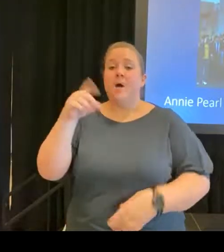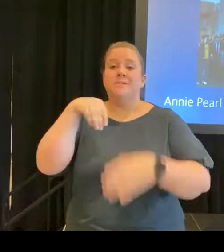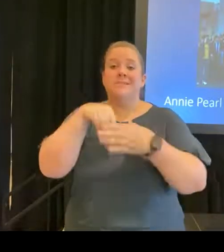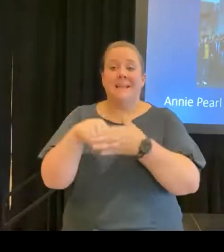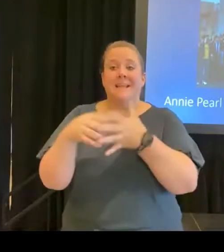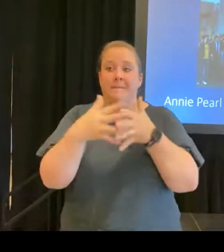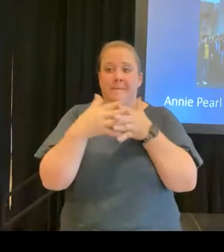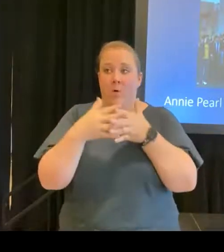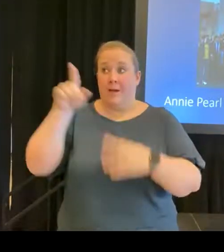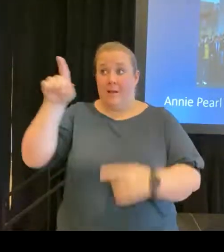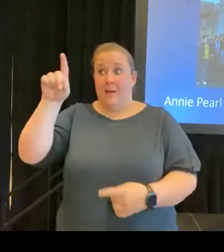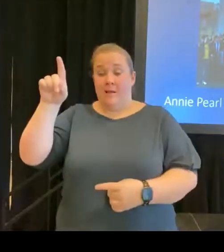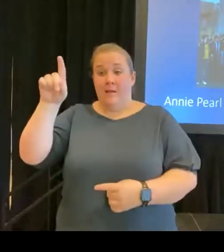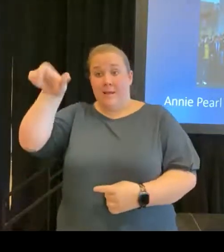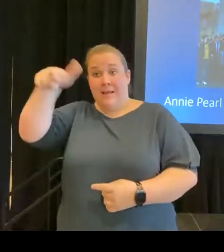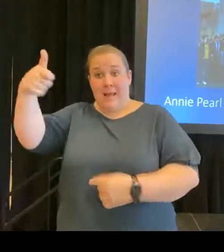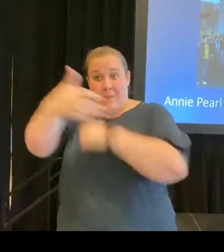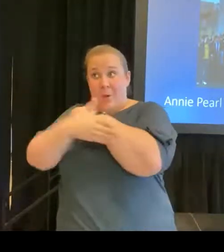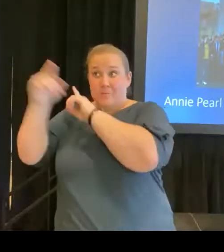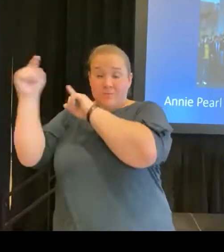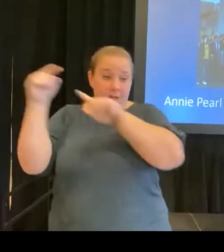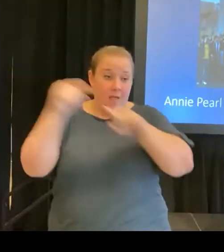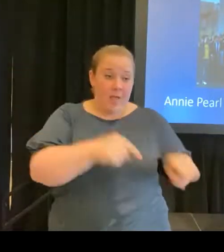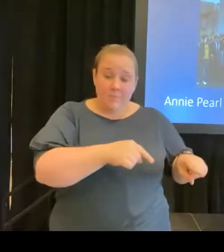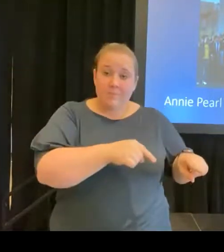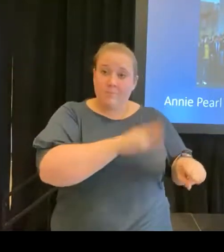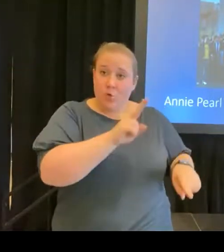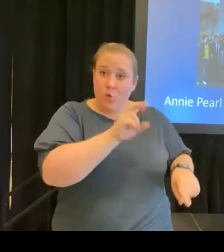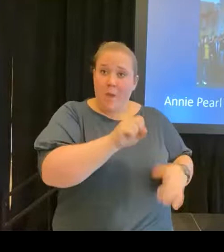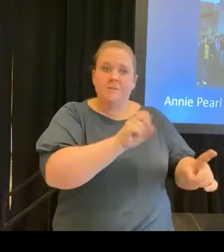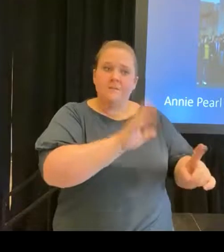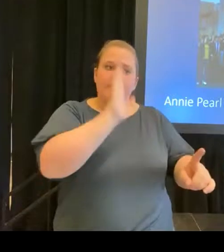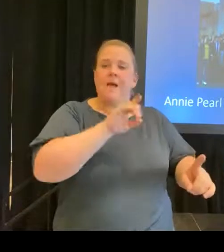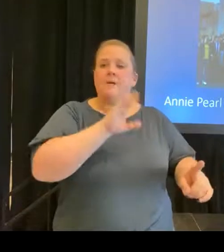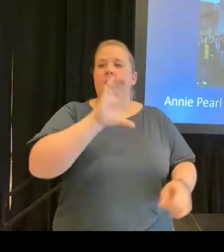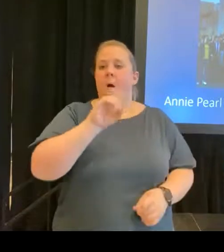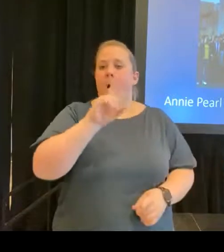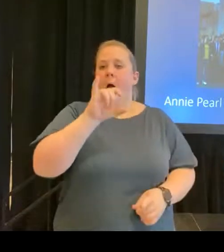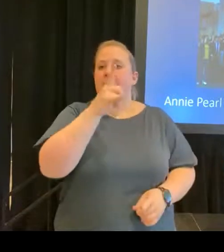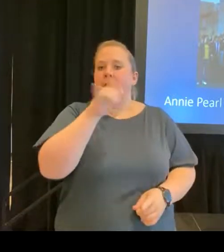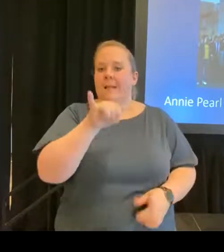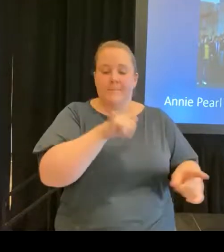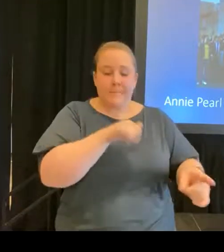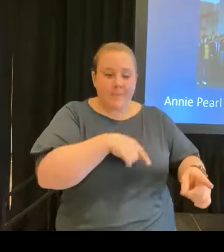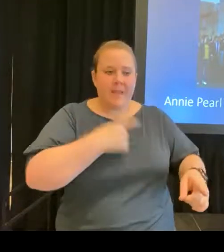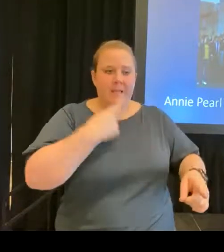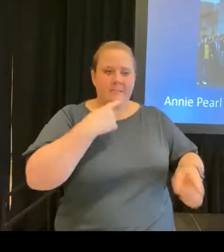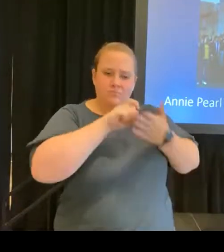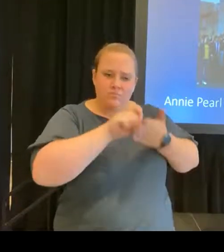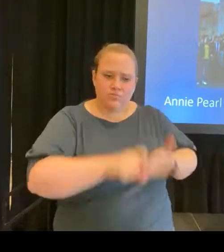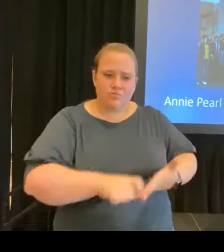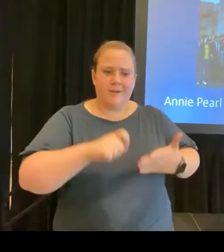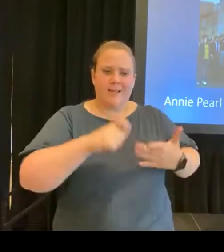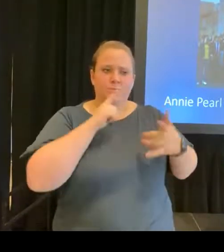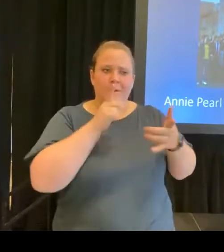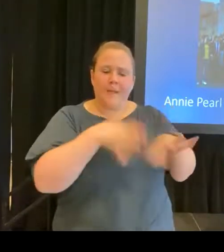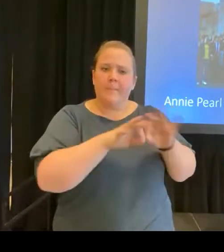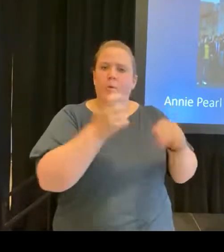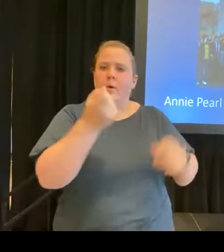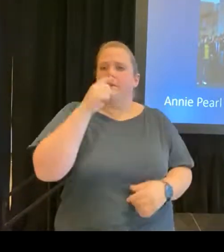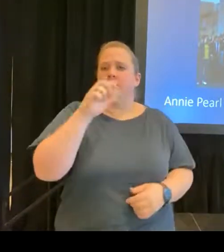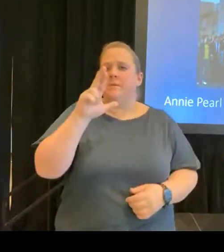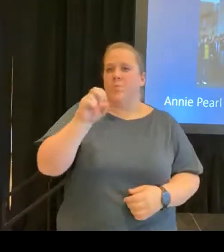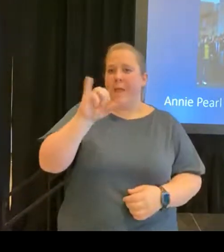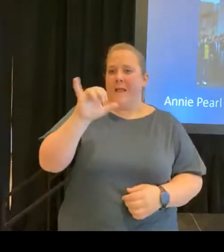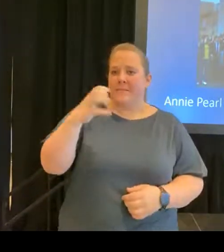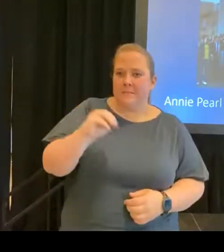a foreigner, came to the United States back when it was in the colonial times and wrote about how important it is to understand racism, to understand